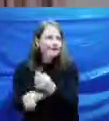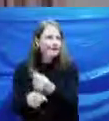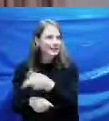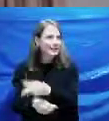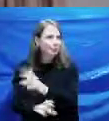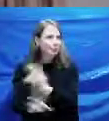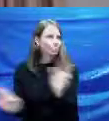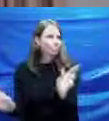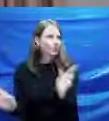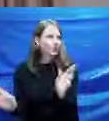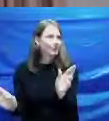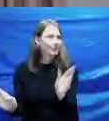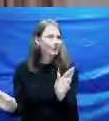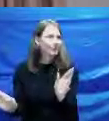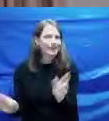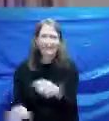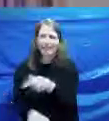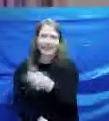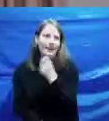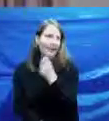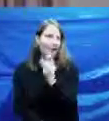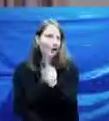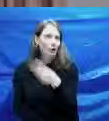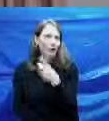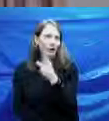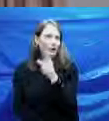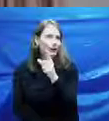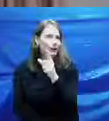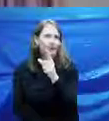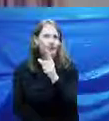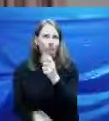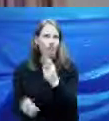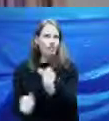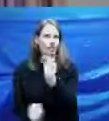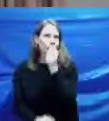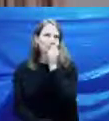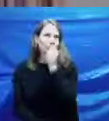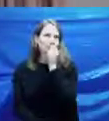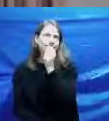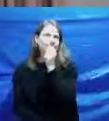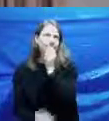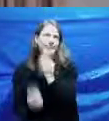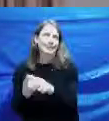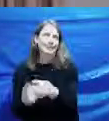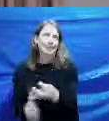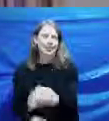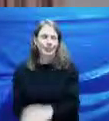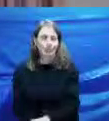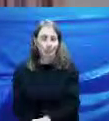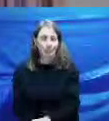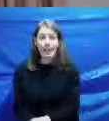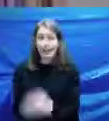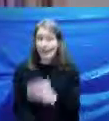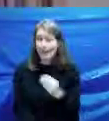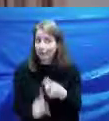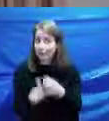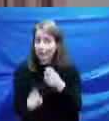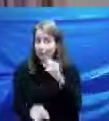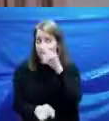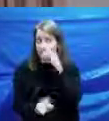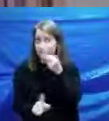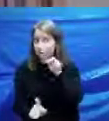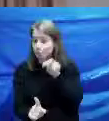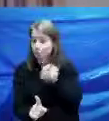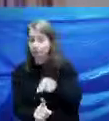proficient. And so knowing that from a kid's perspective that you're not off the hook once Friday comes is going to be a